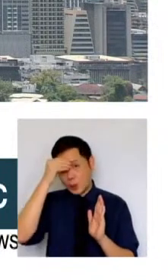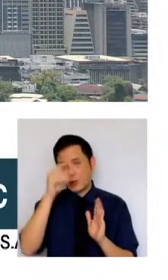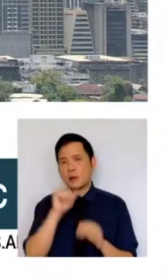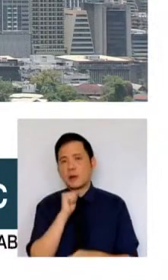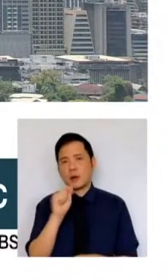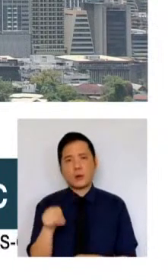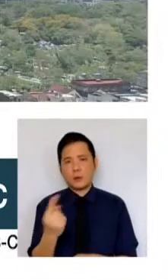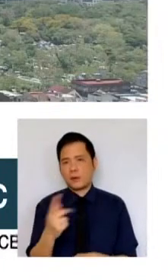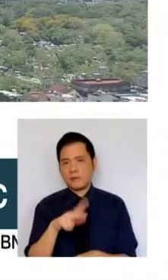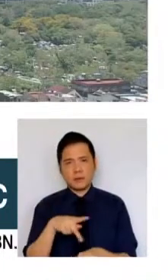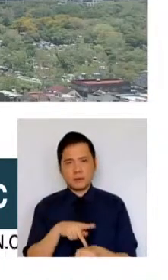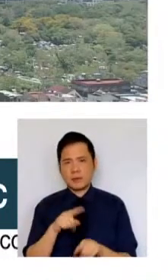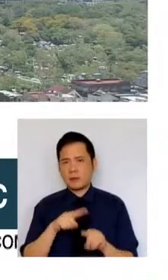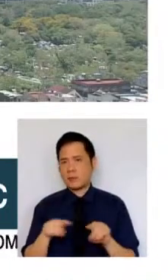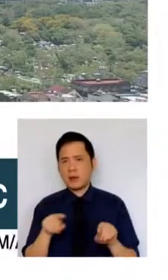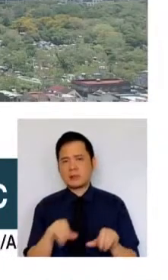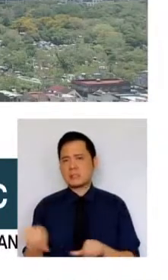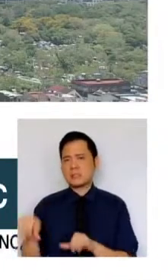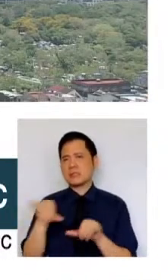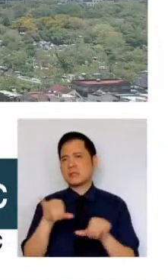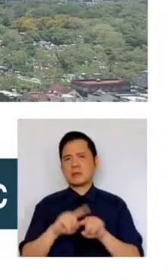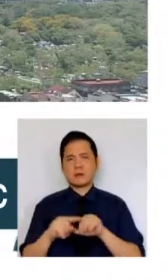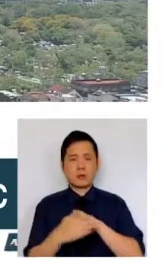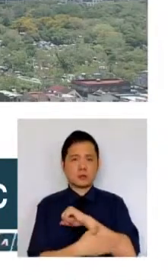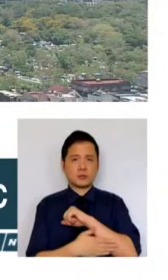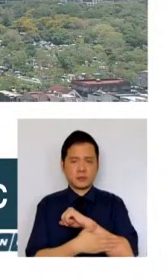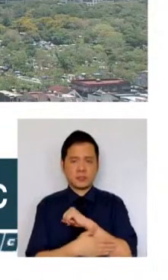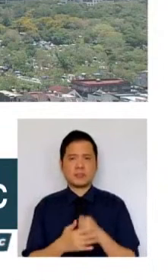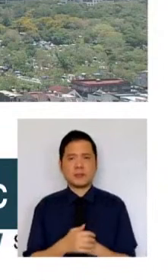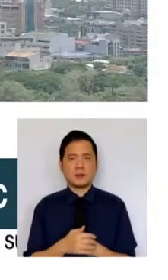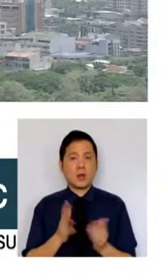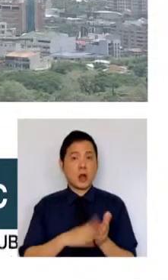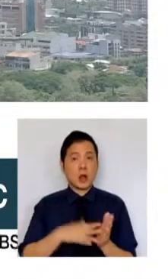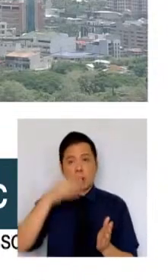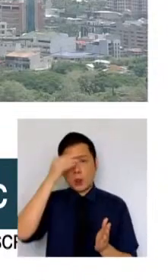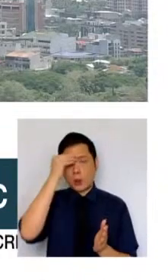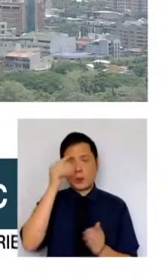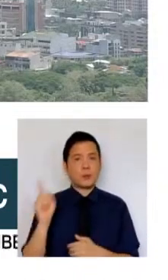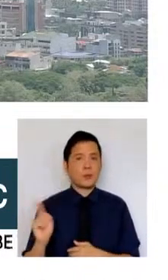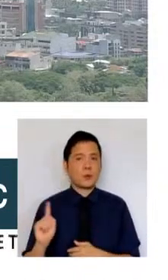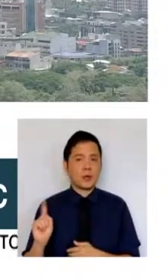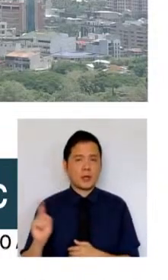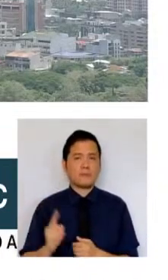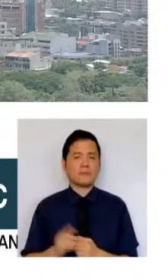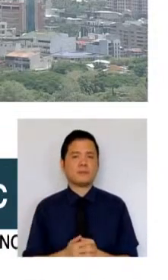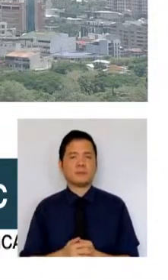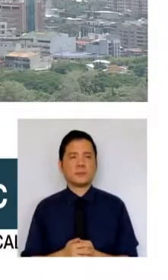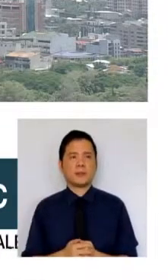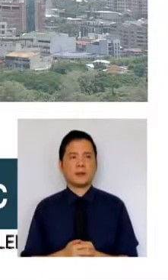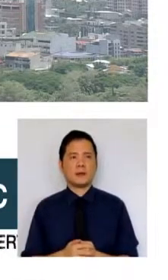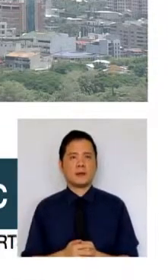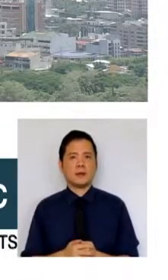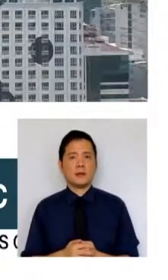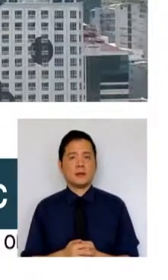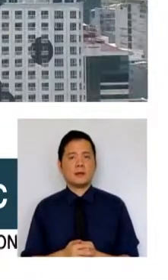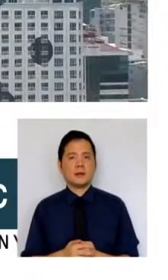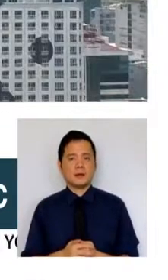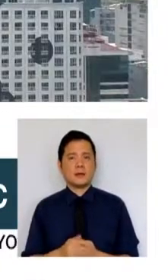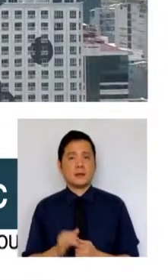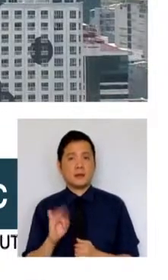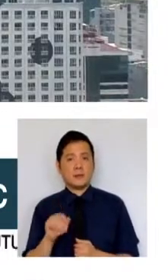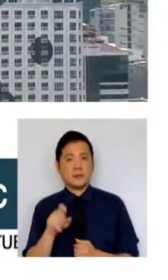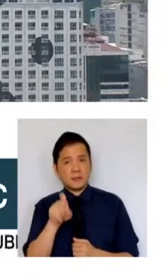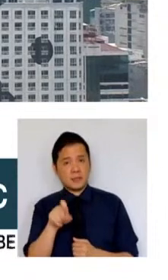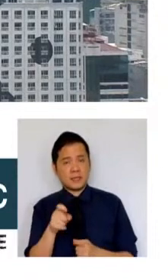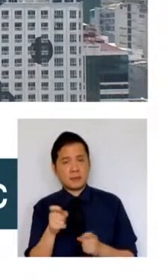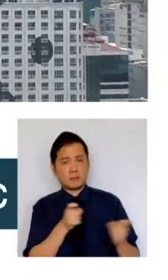is that governments, when they respond to crisis like this, should make use